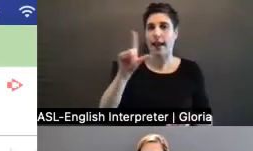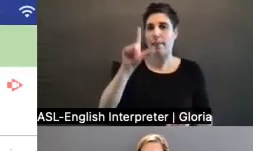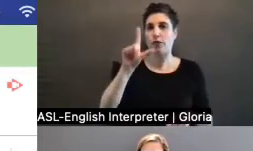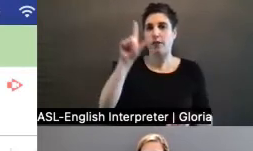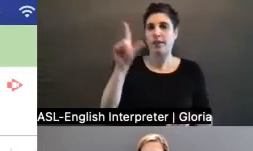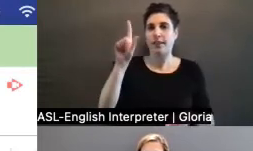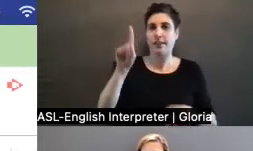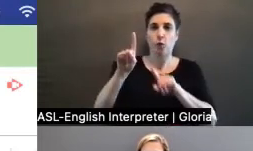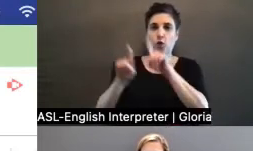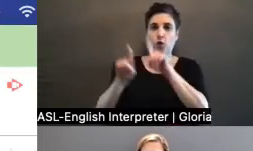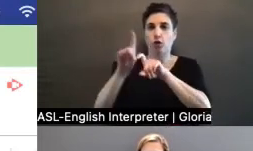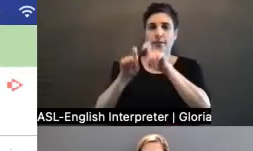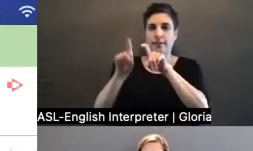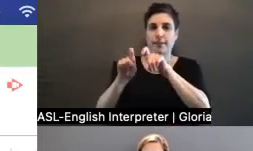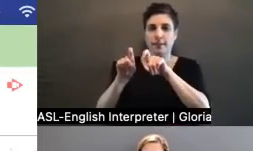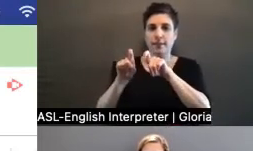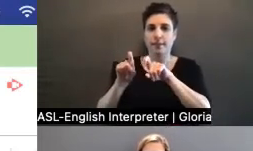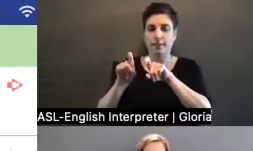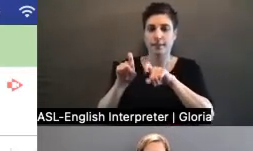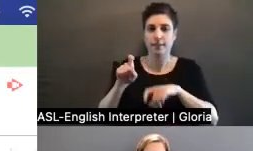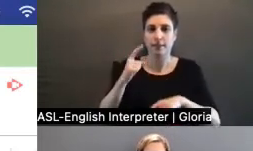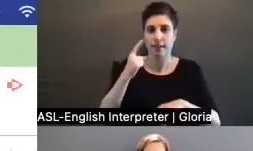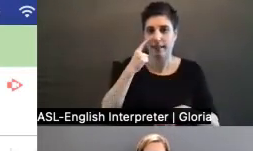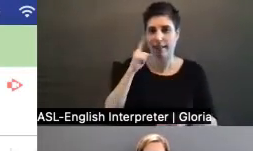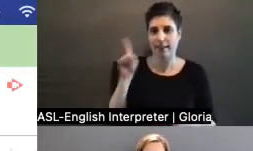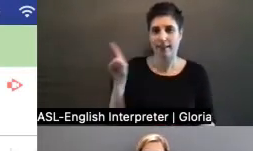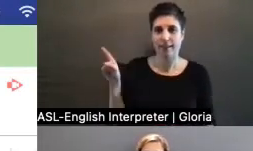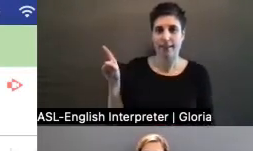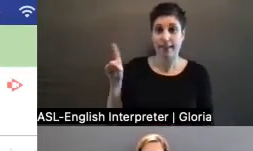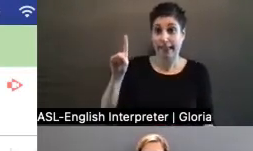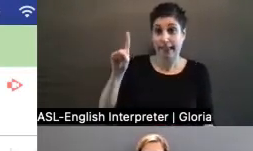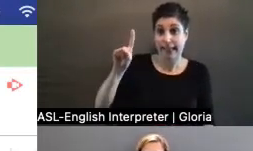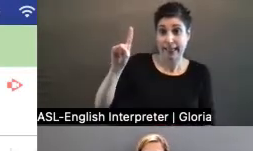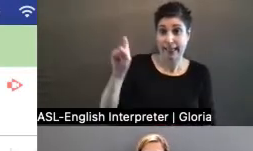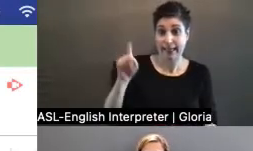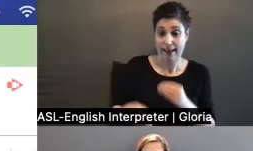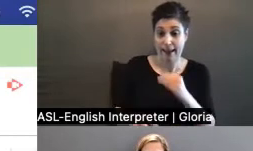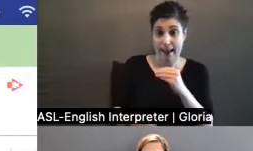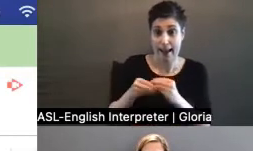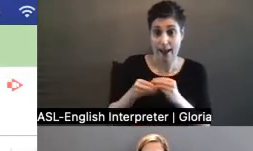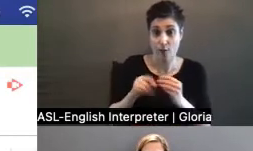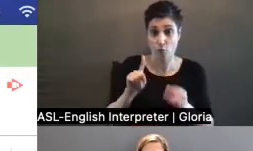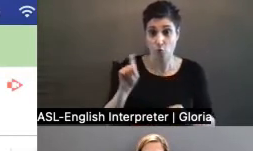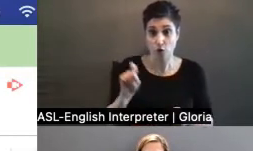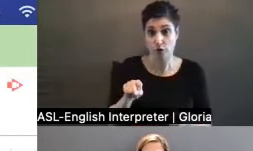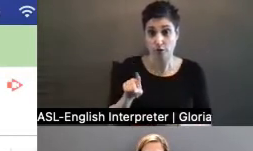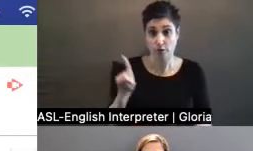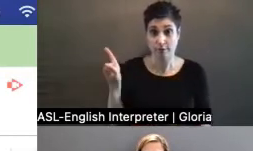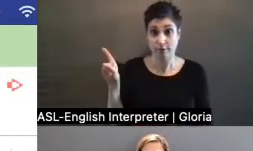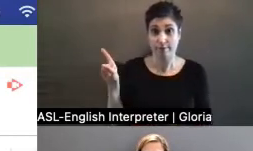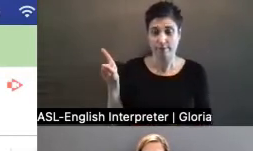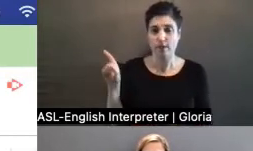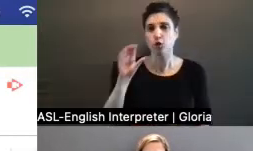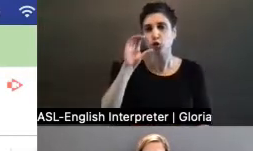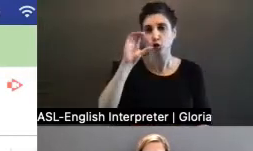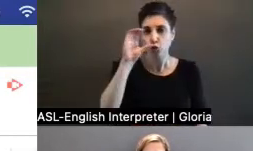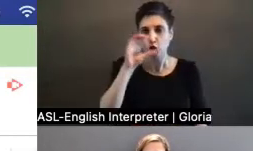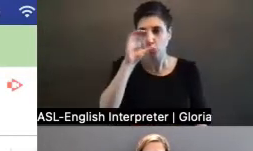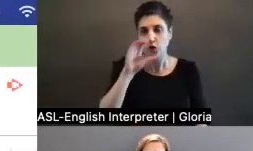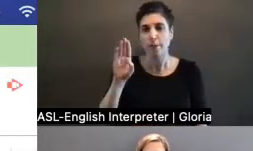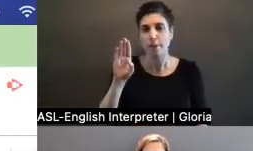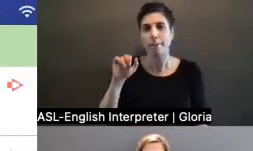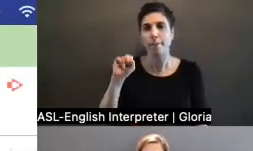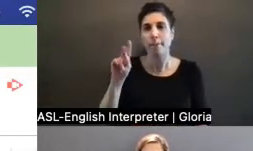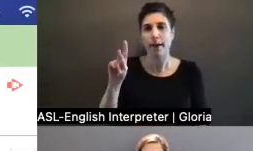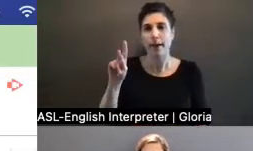you will see it. Hopefully, if this works properly, as soon as I click add question, that's where I can actually search the bank not only for